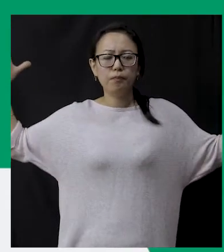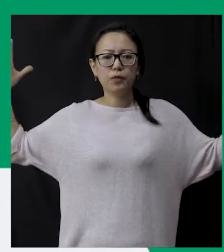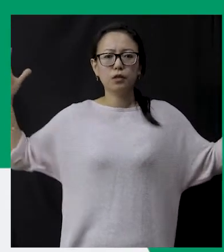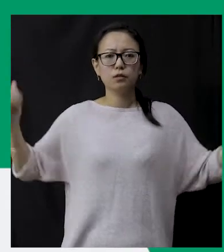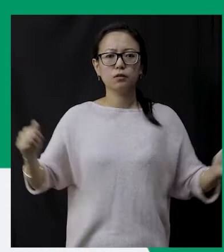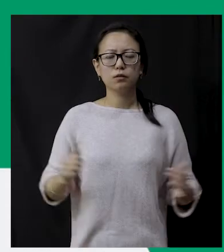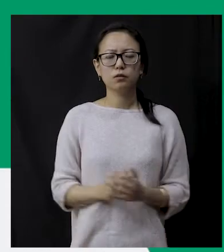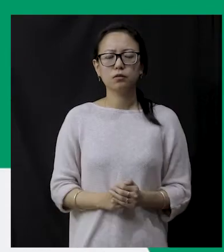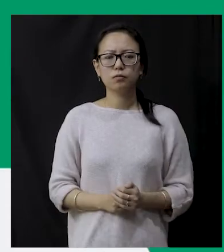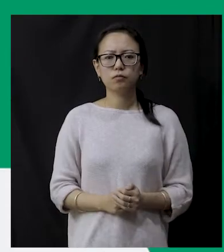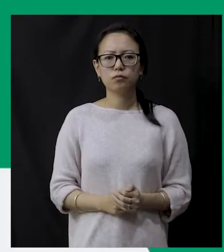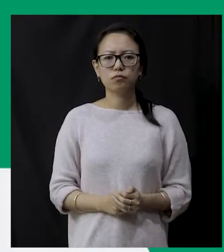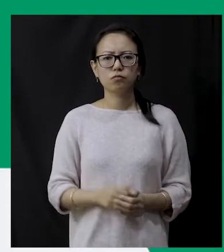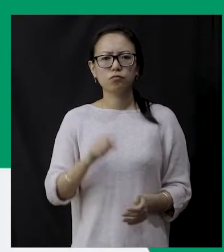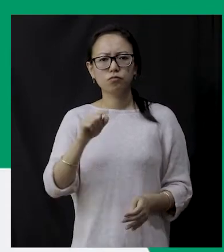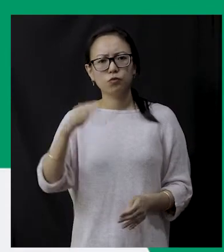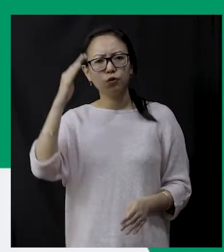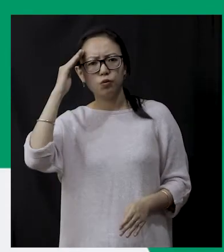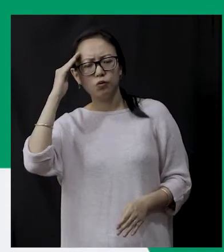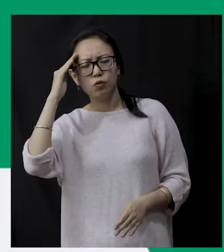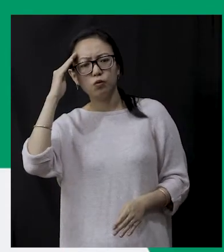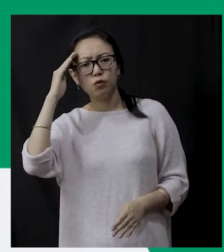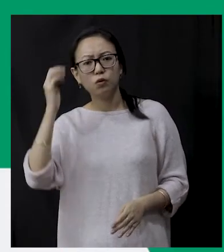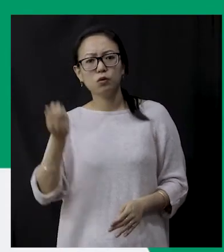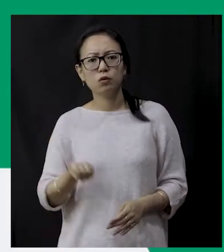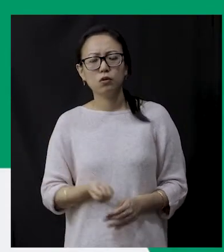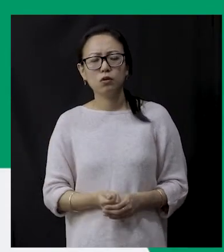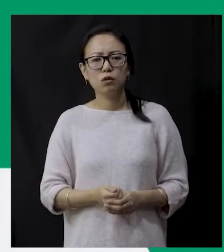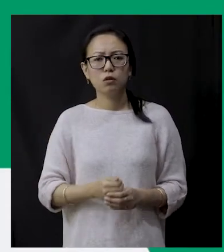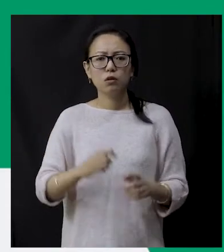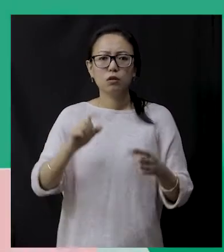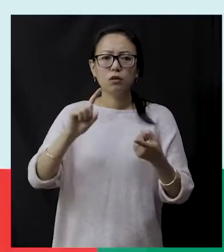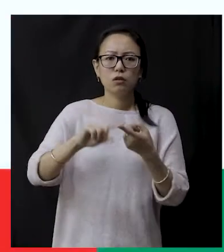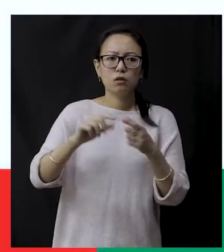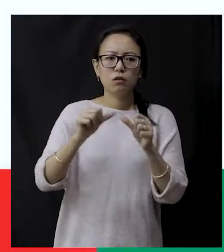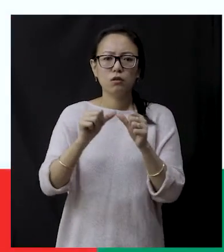And do you know the earth is bigger or sun is bigger?